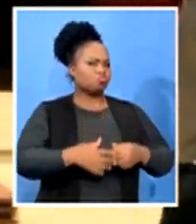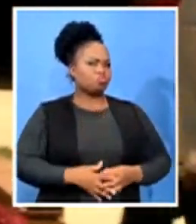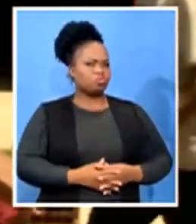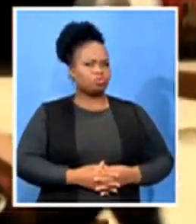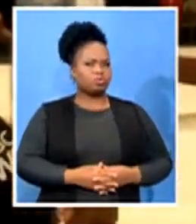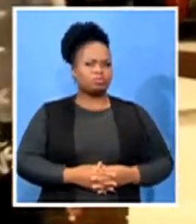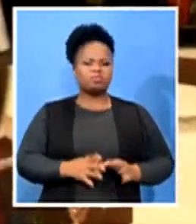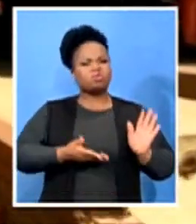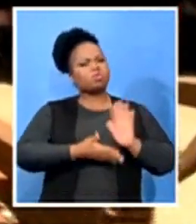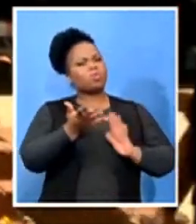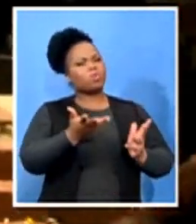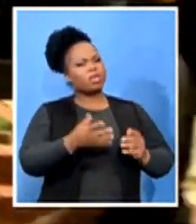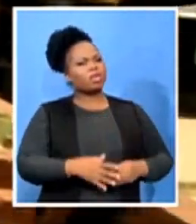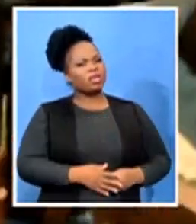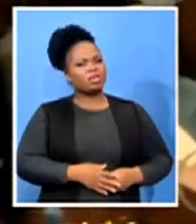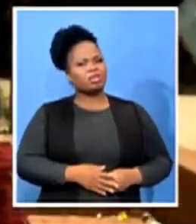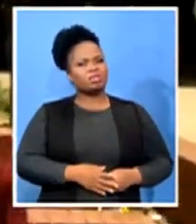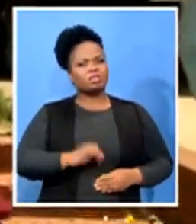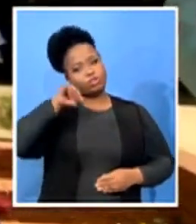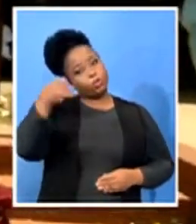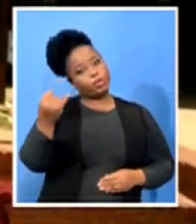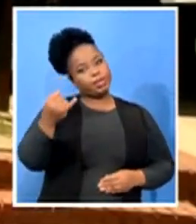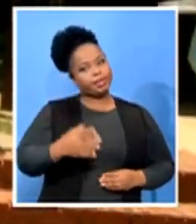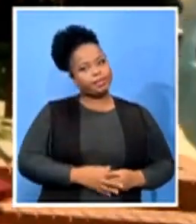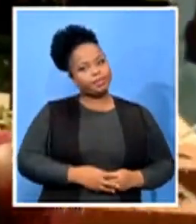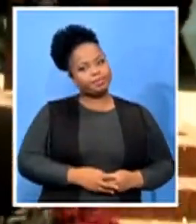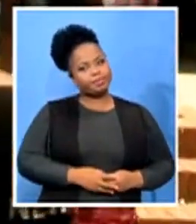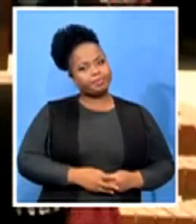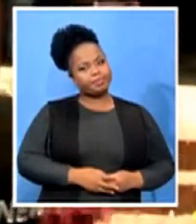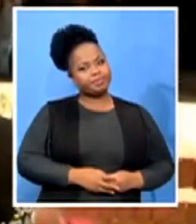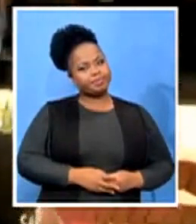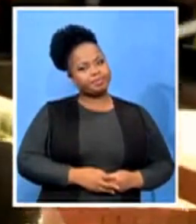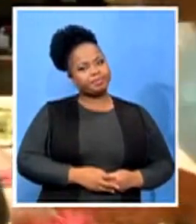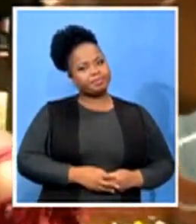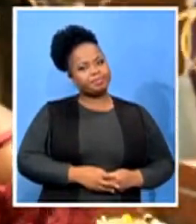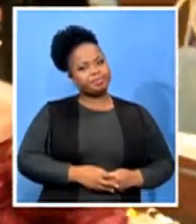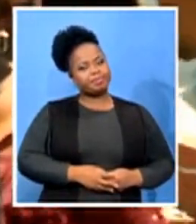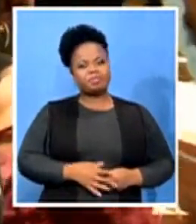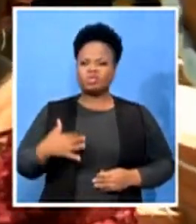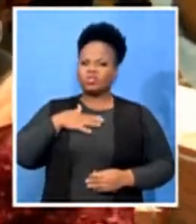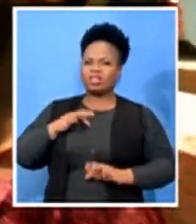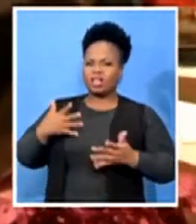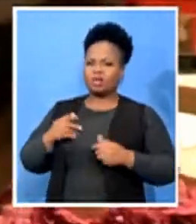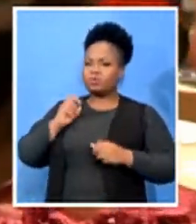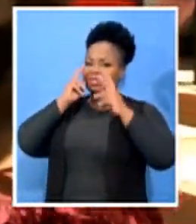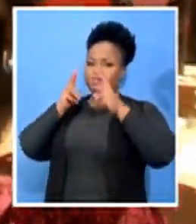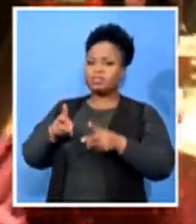moving to Joburg, to Johannesburg. How are you feeling about the visit of the police minister, Bheki